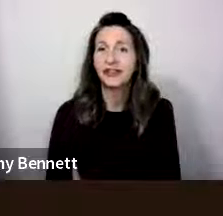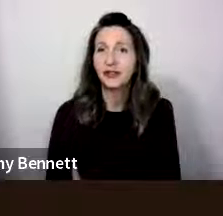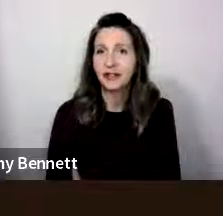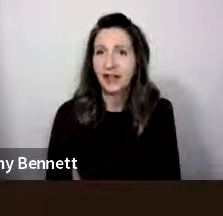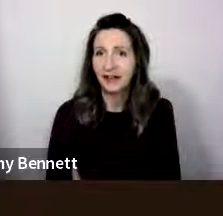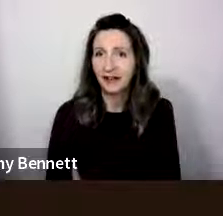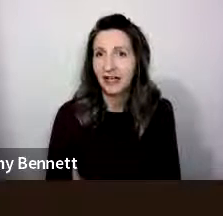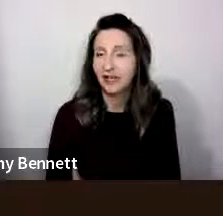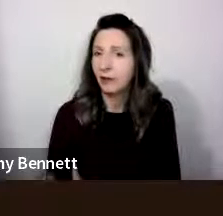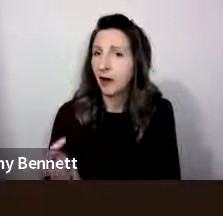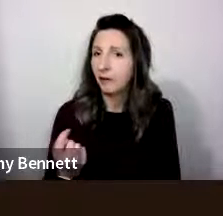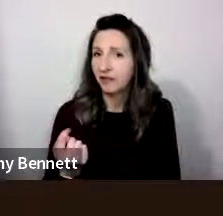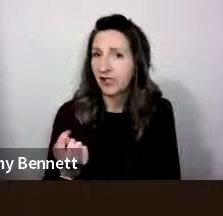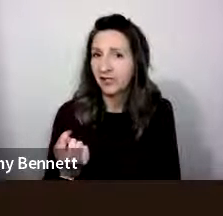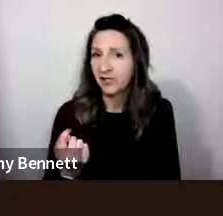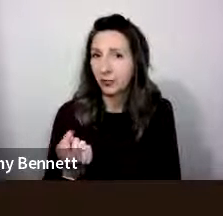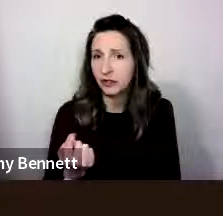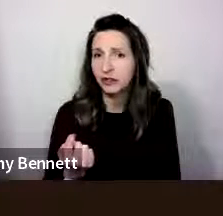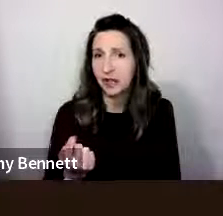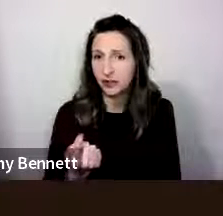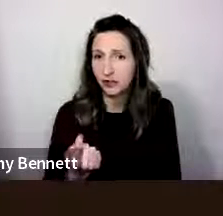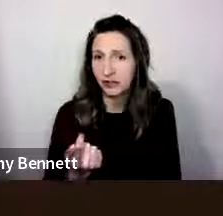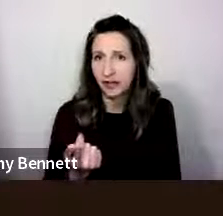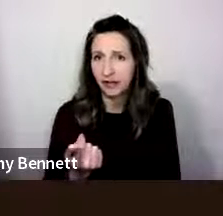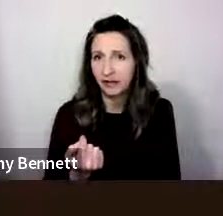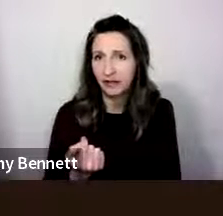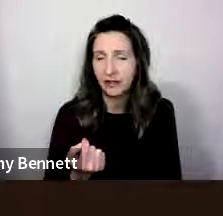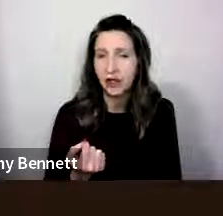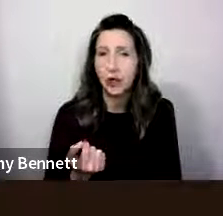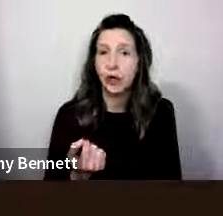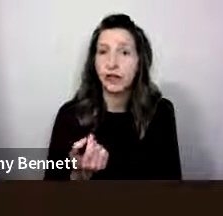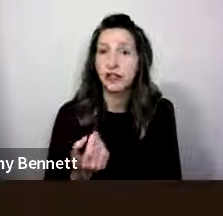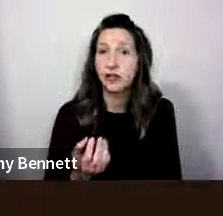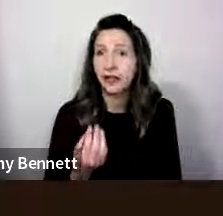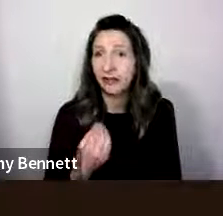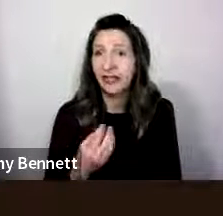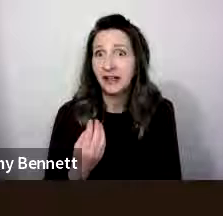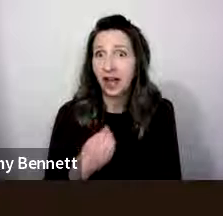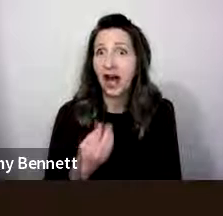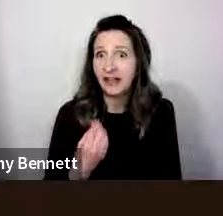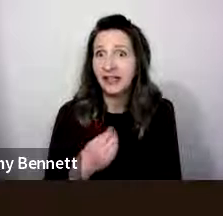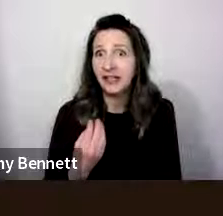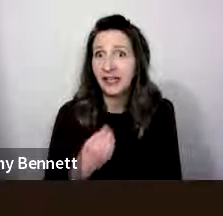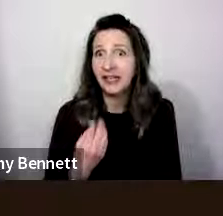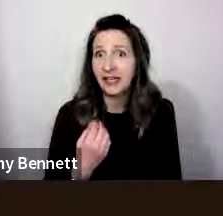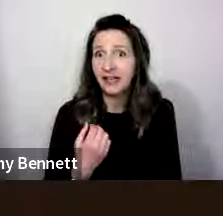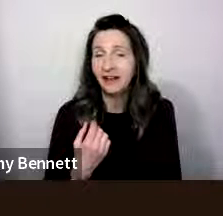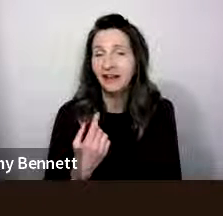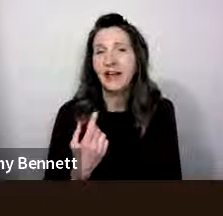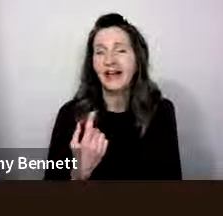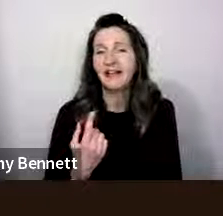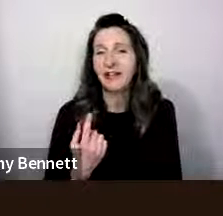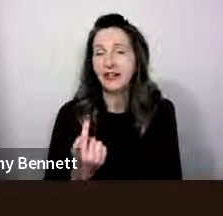then Tuesday, and your palm is facing you when you sign Tuesday. Or you can do like you're eating a lot,